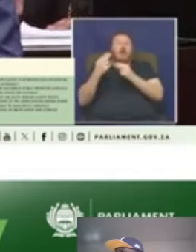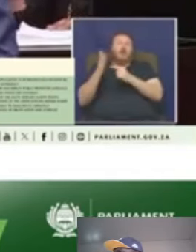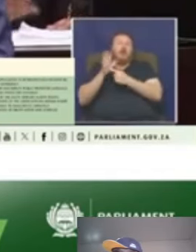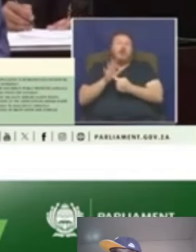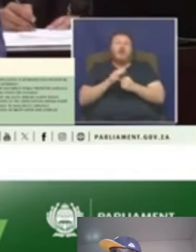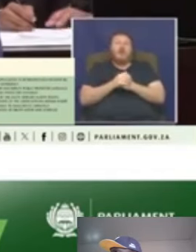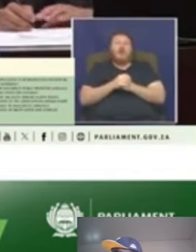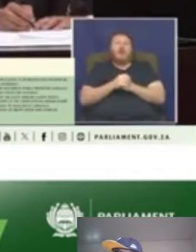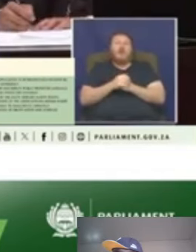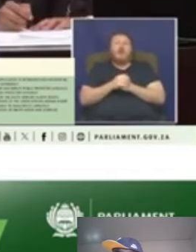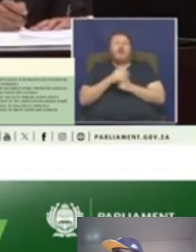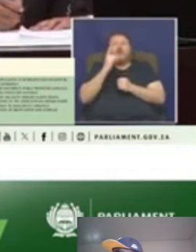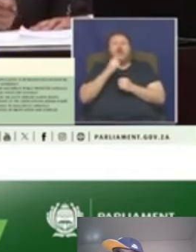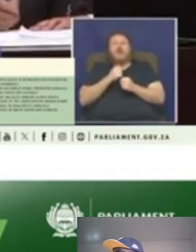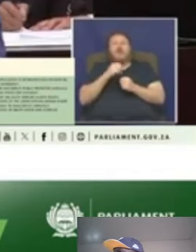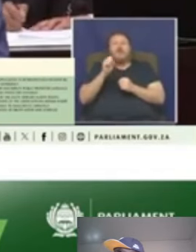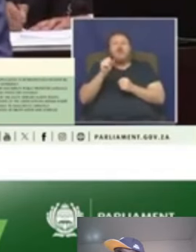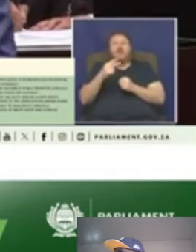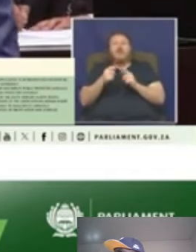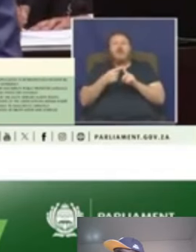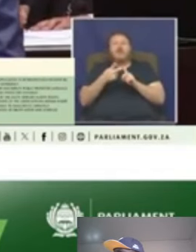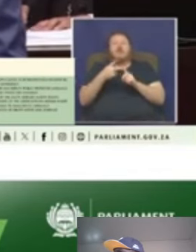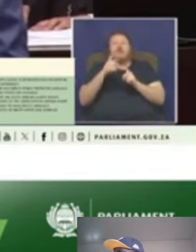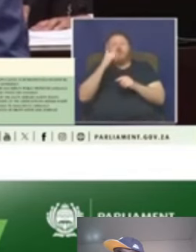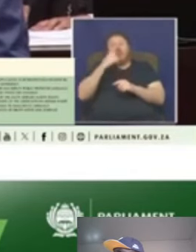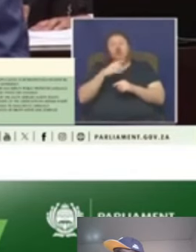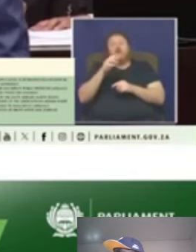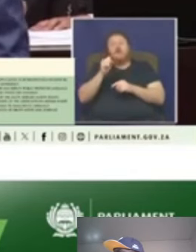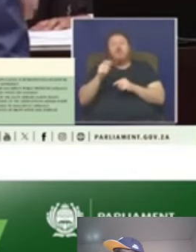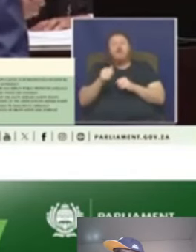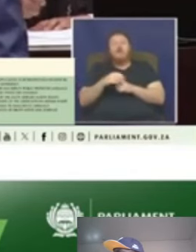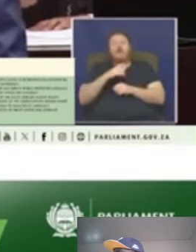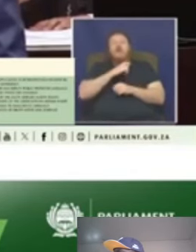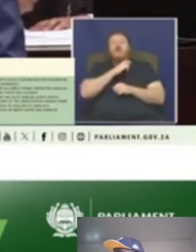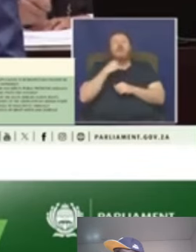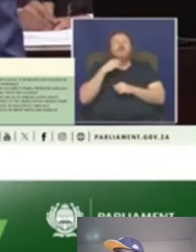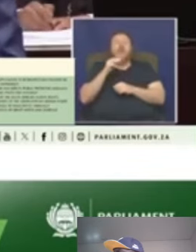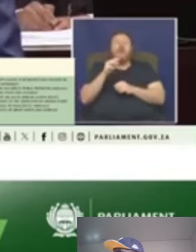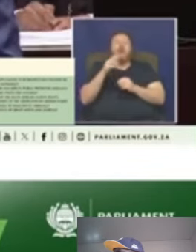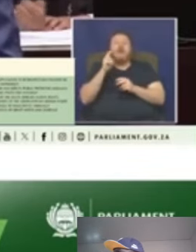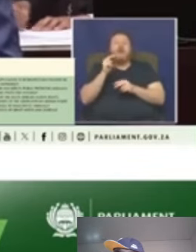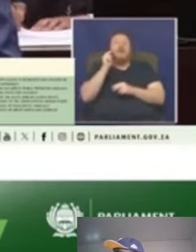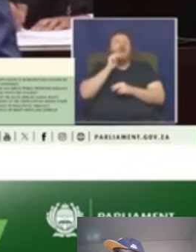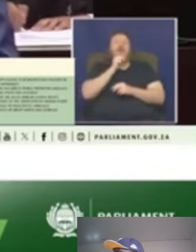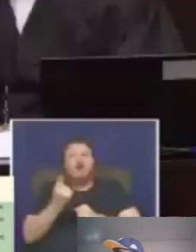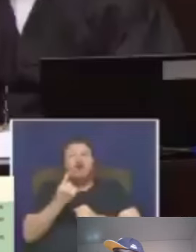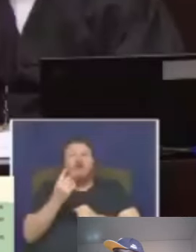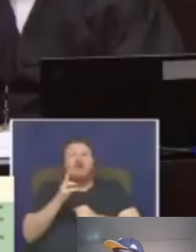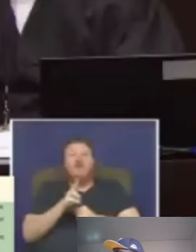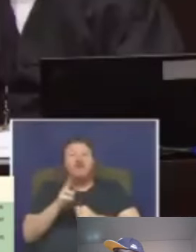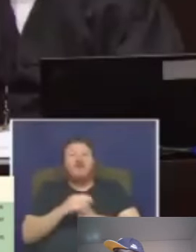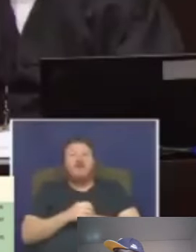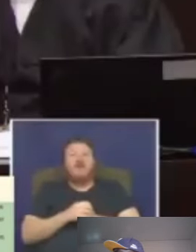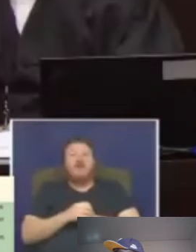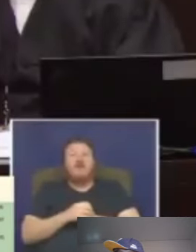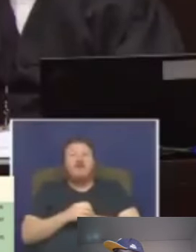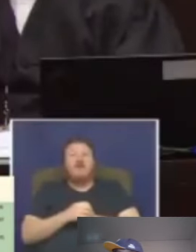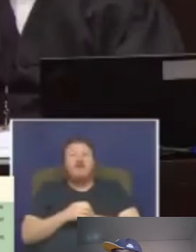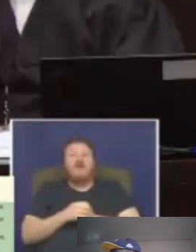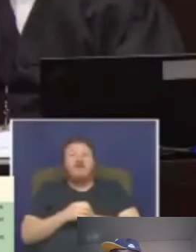We are all sons of Shaka and daughters of Sada Bartman, nieces of Queen Mojaji and nephews of Van Riebeck. Honorable the Blok